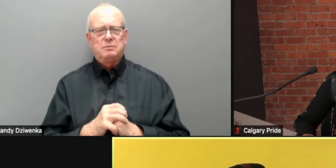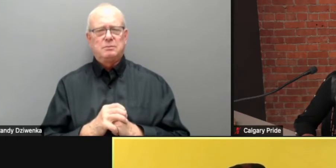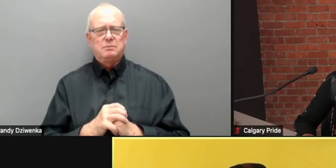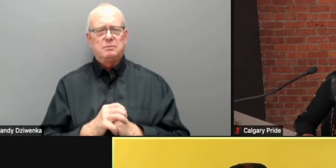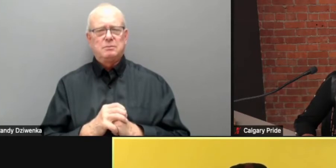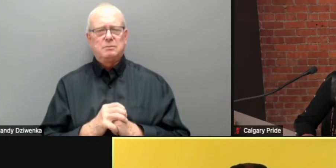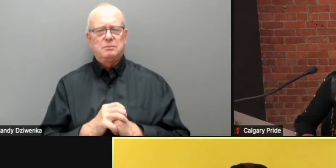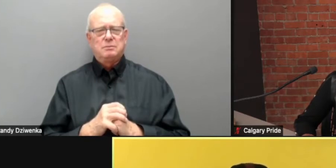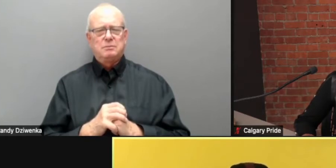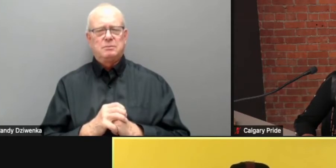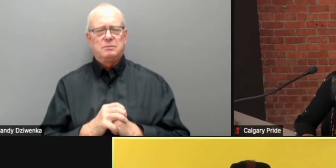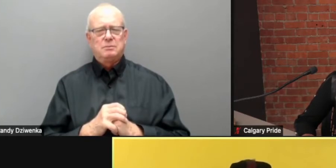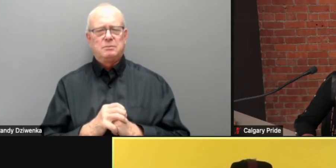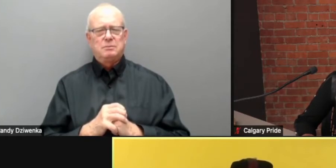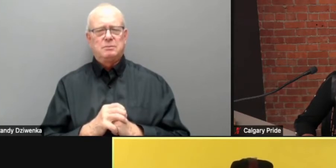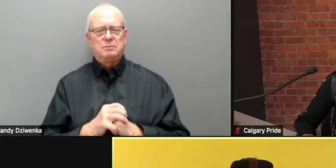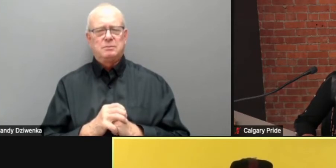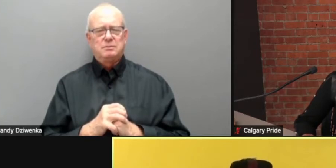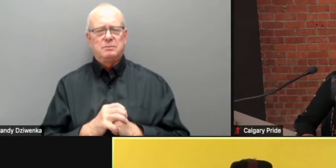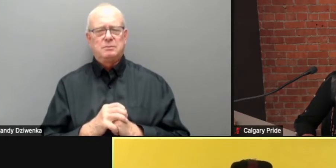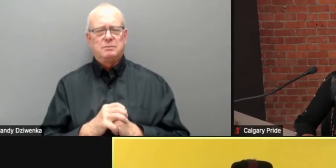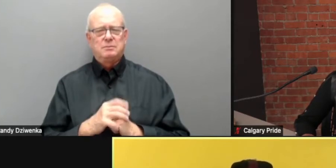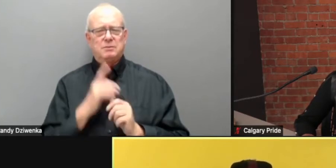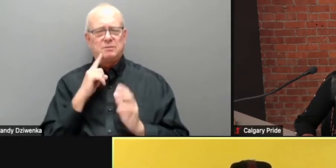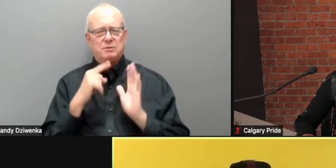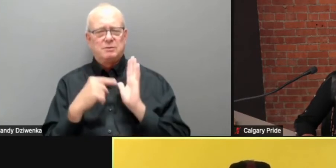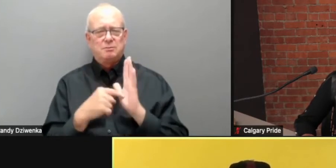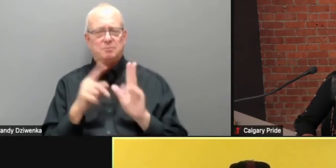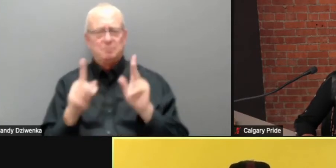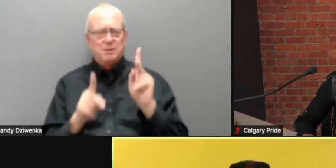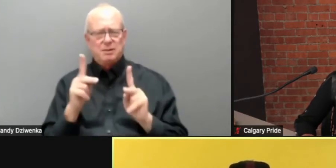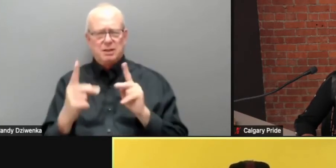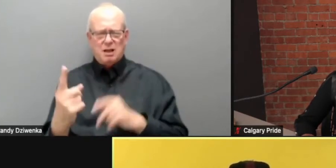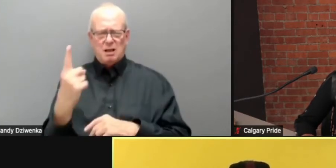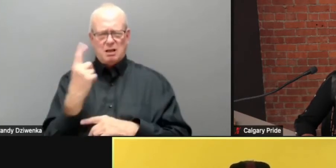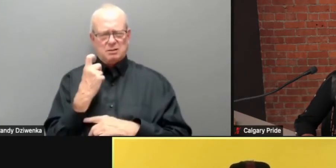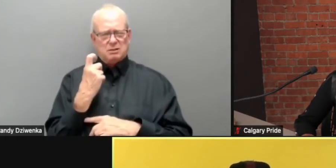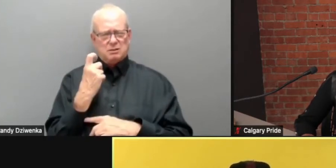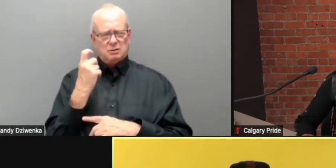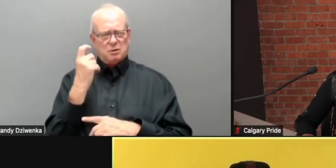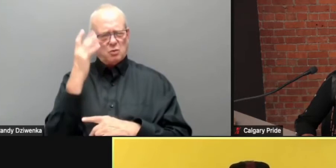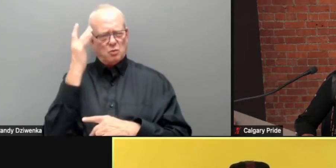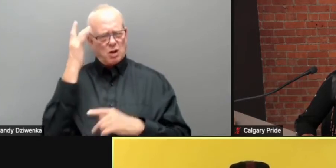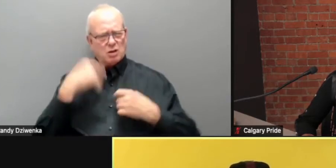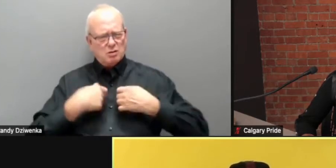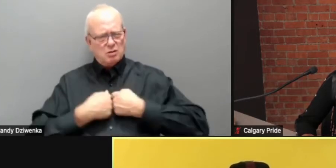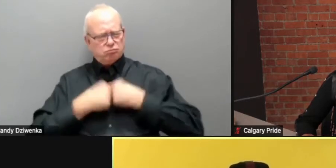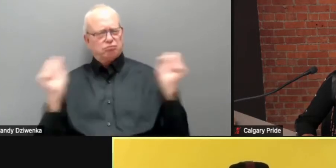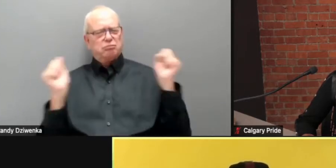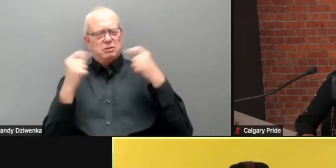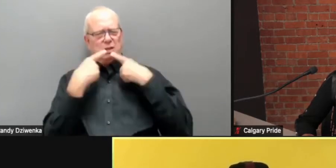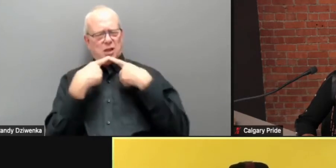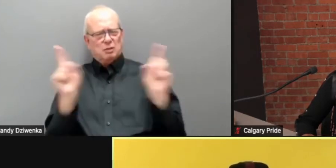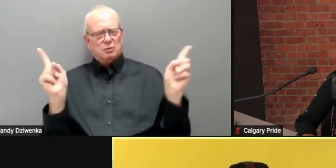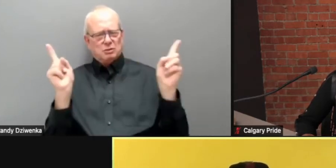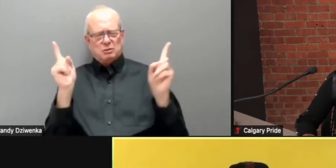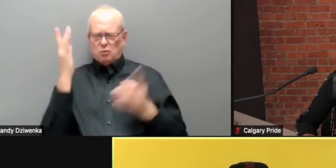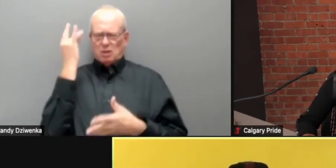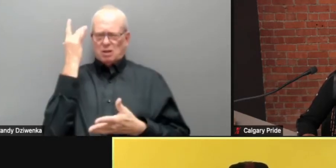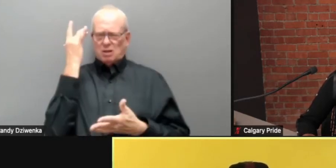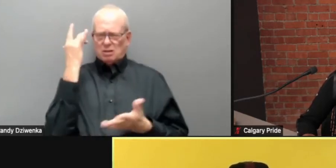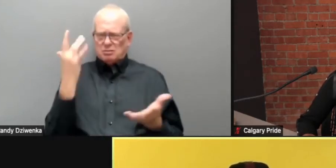out? Why don't straights come out? Well, I said, well, the straight community or the heterosexual community does not need to come out because there is acceptance.